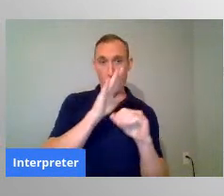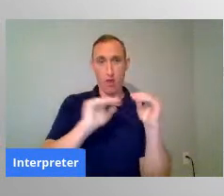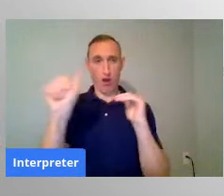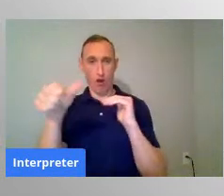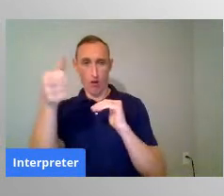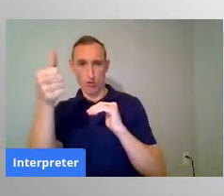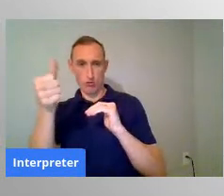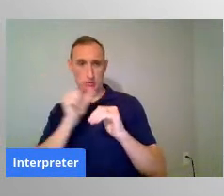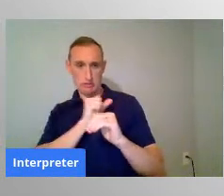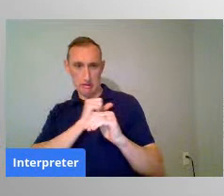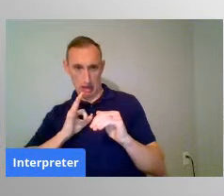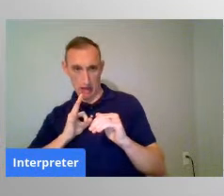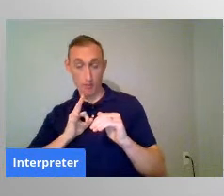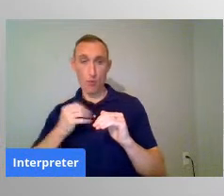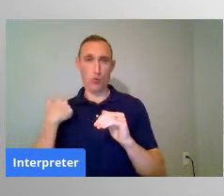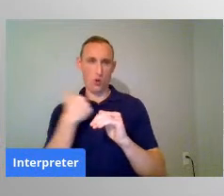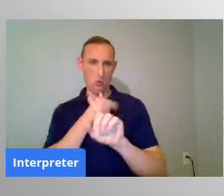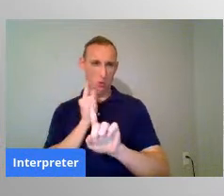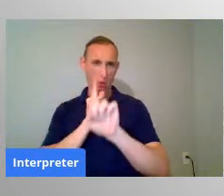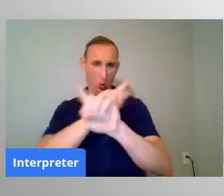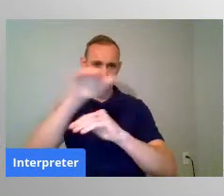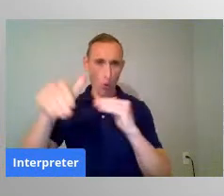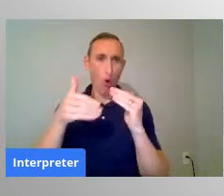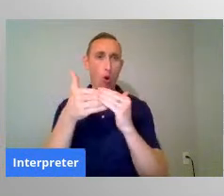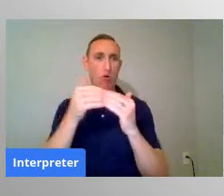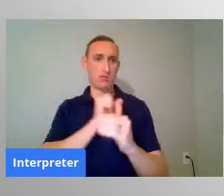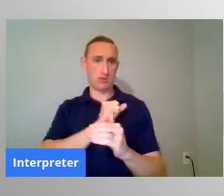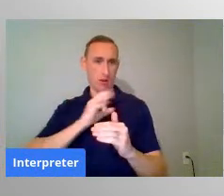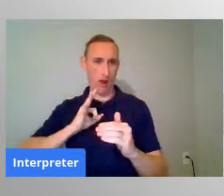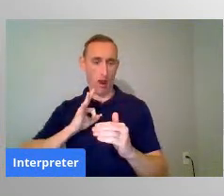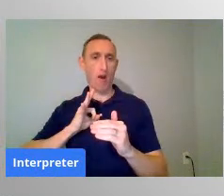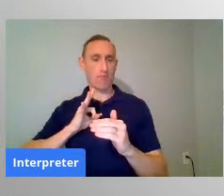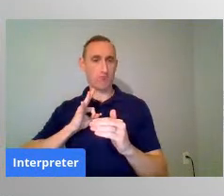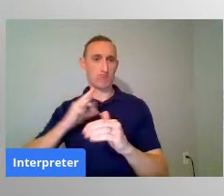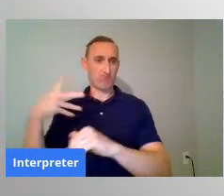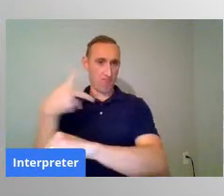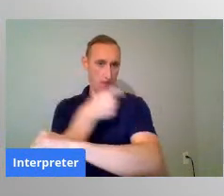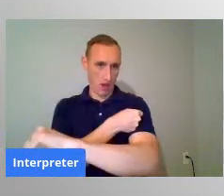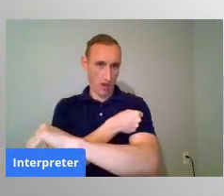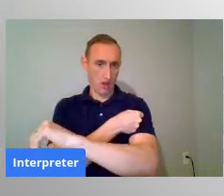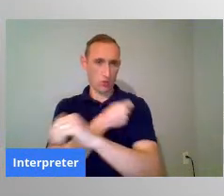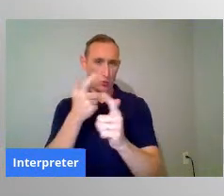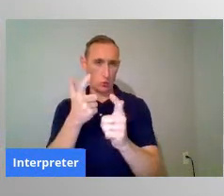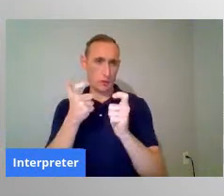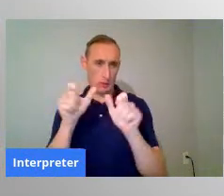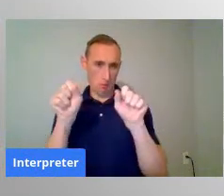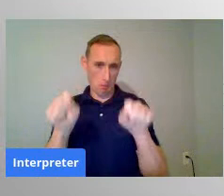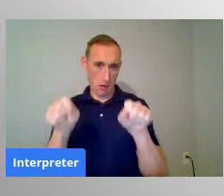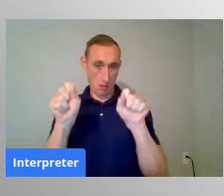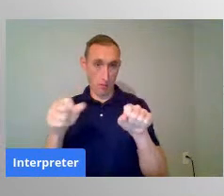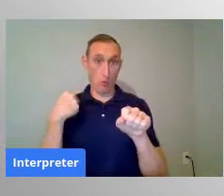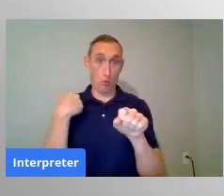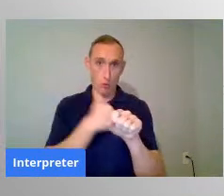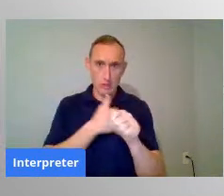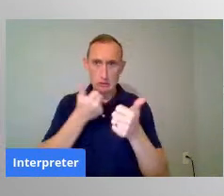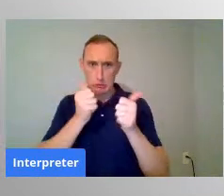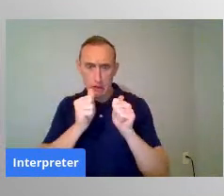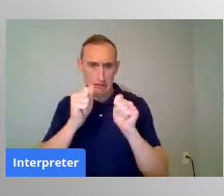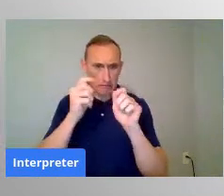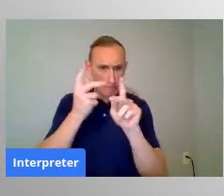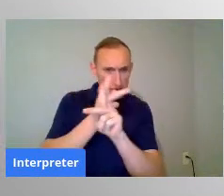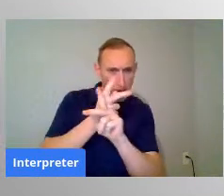to receive the vaccine as quickly as possible. And we are working, and that's why we're being creative in trying to use